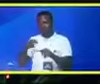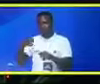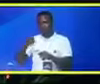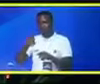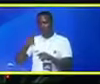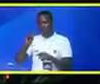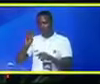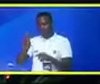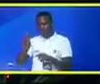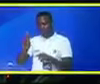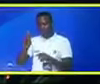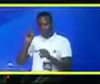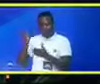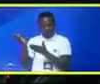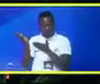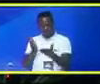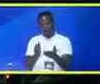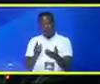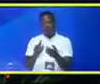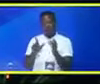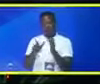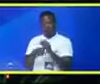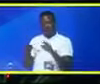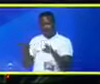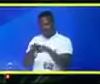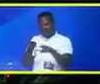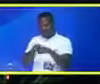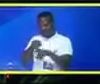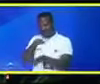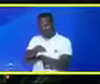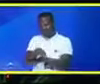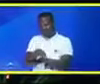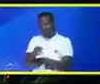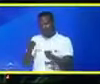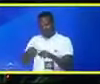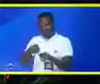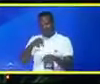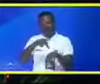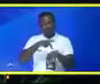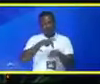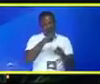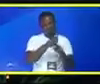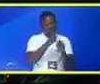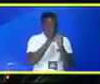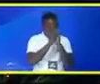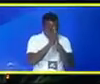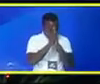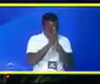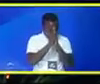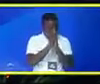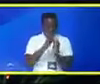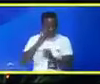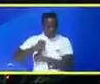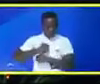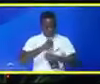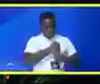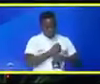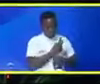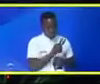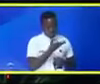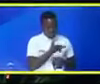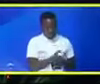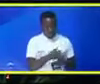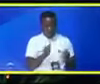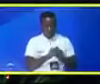brought him forth, the same night, while Peter was sleeping between 2 soldiers, bound